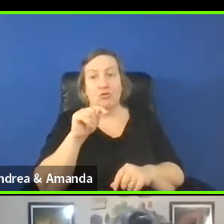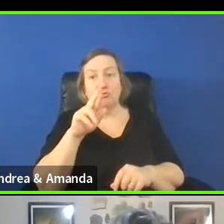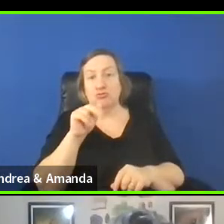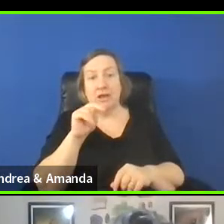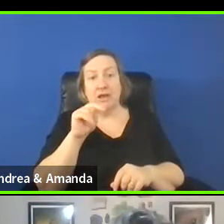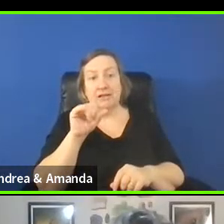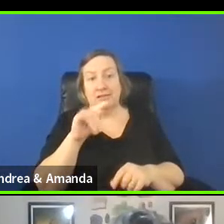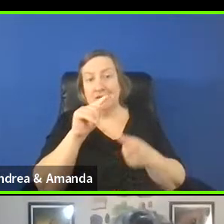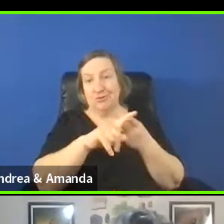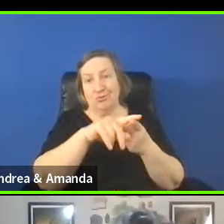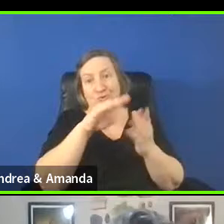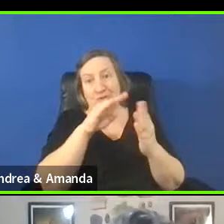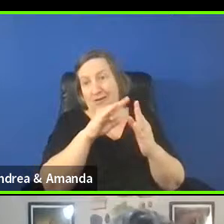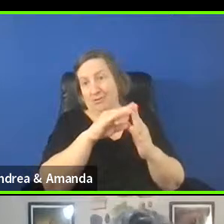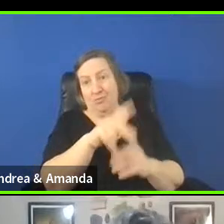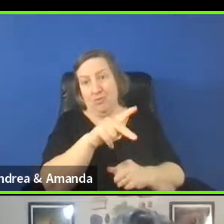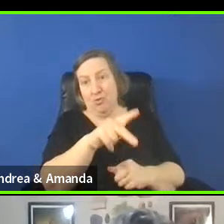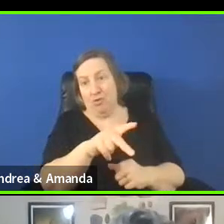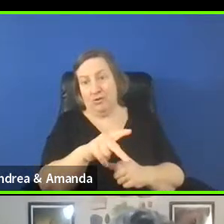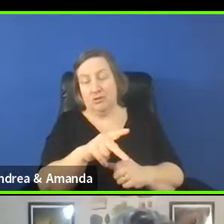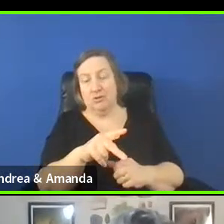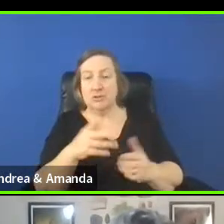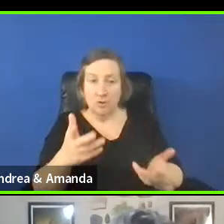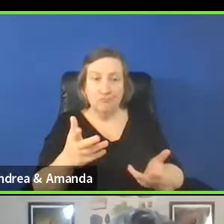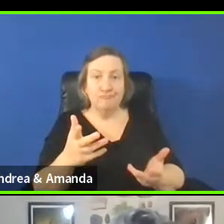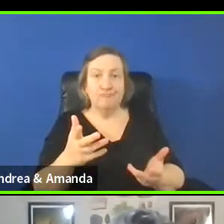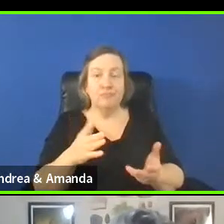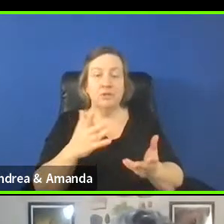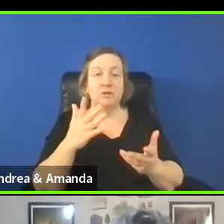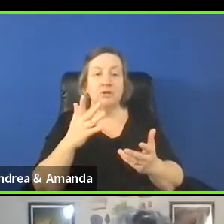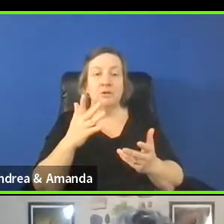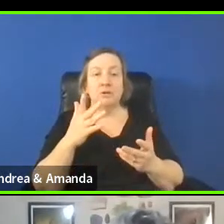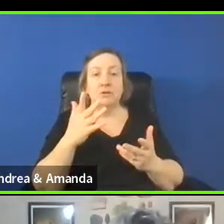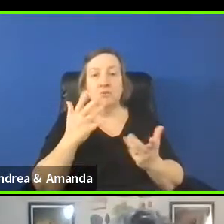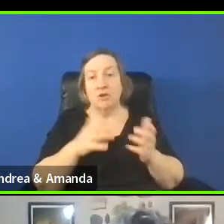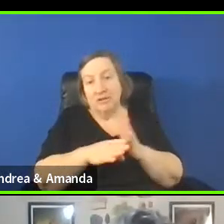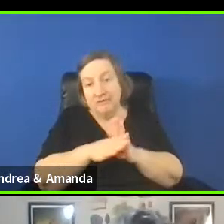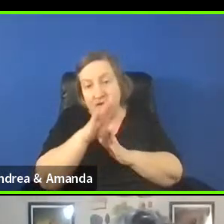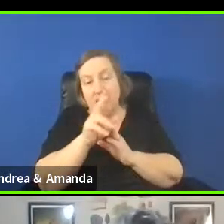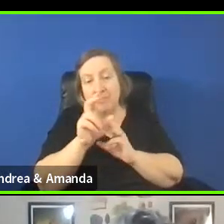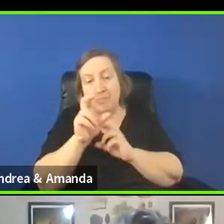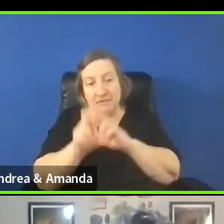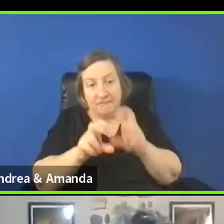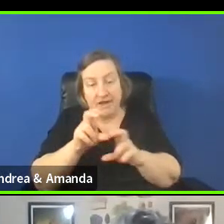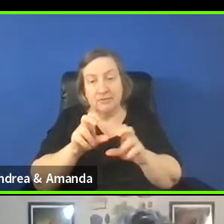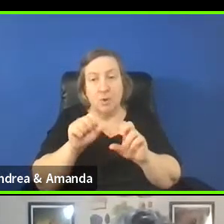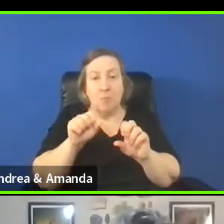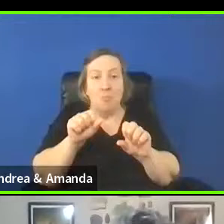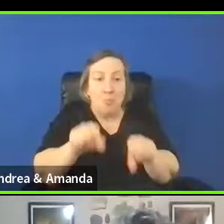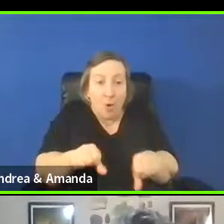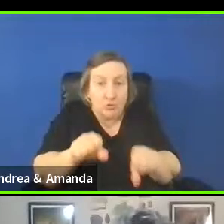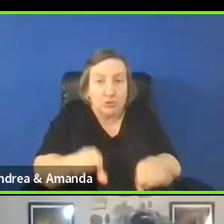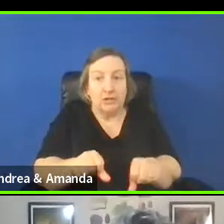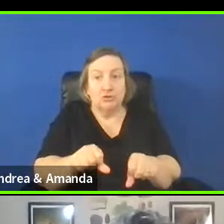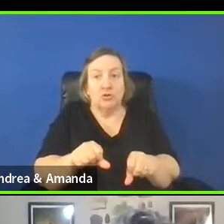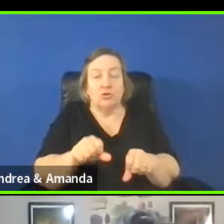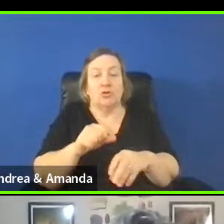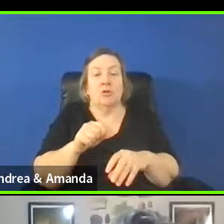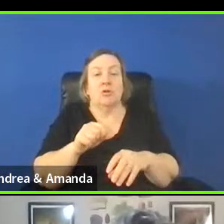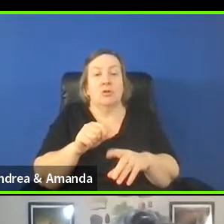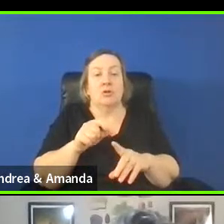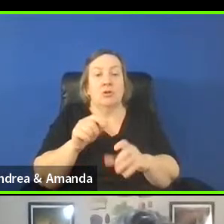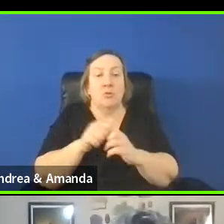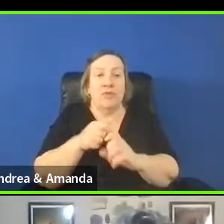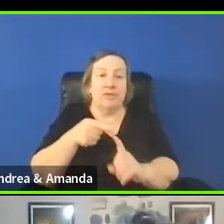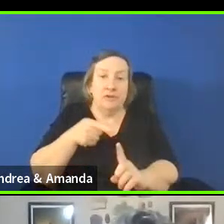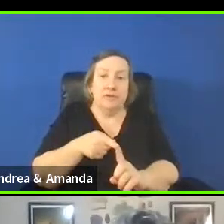all the way to downtown Portland. And so the intention was to develop investment potential around a